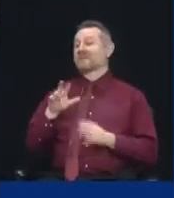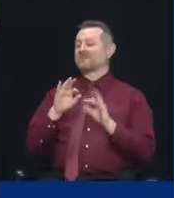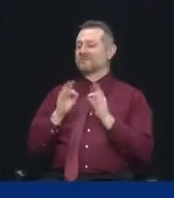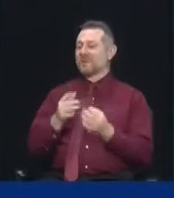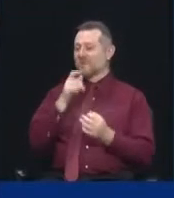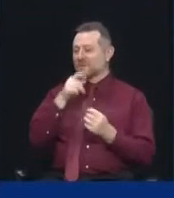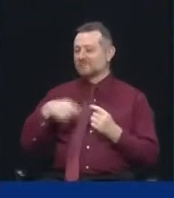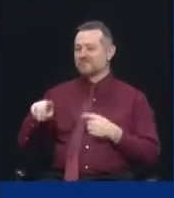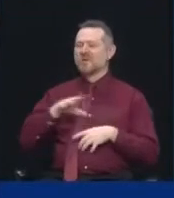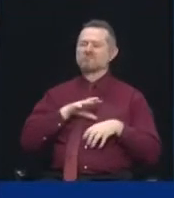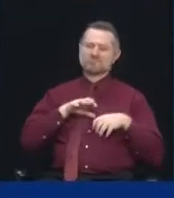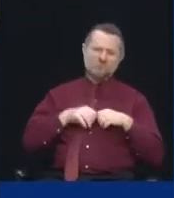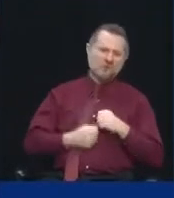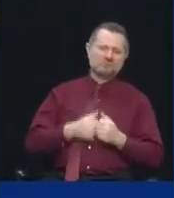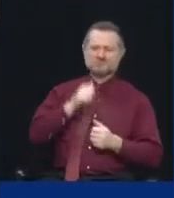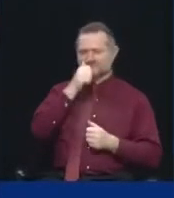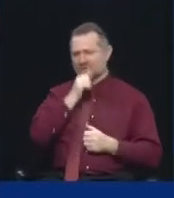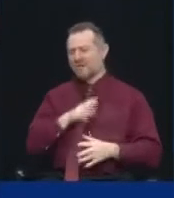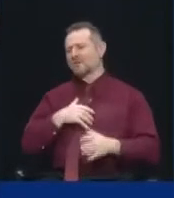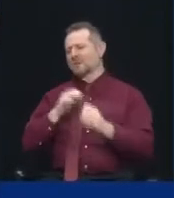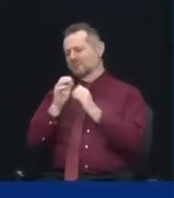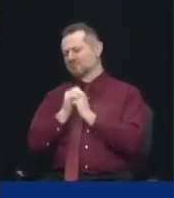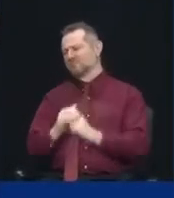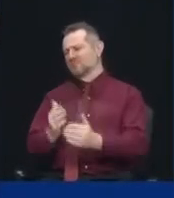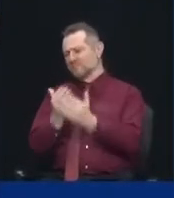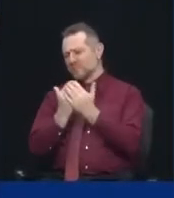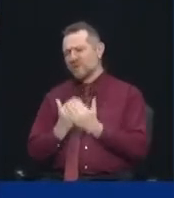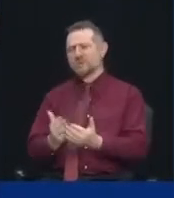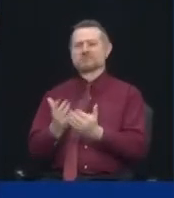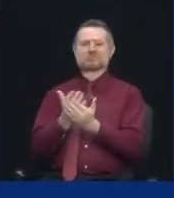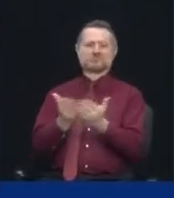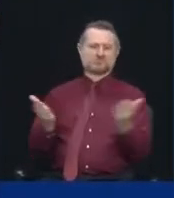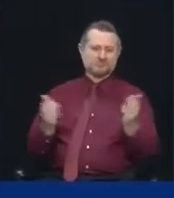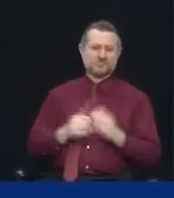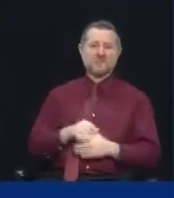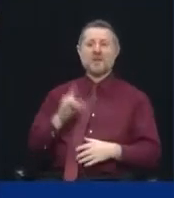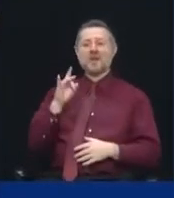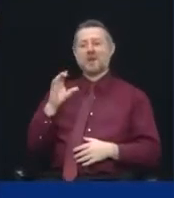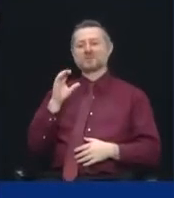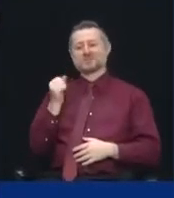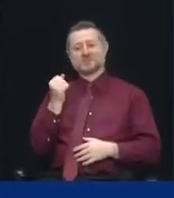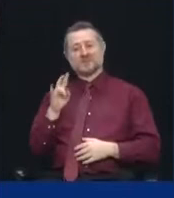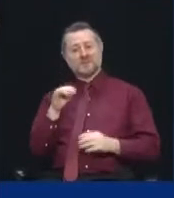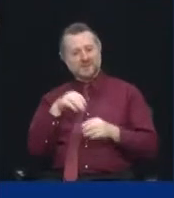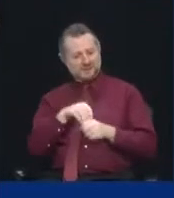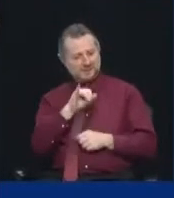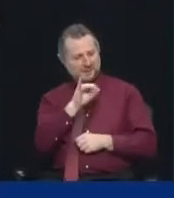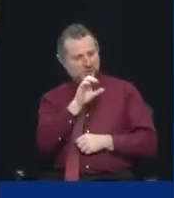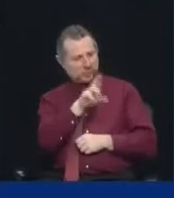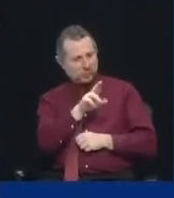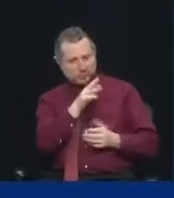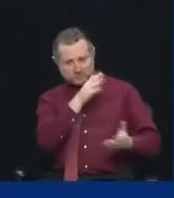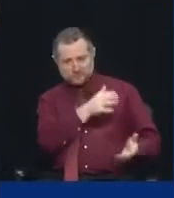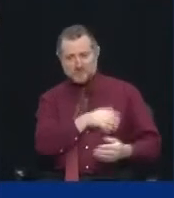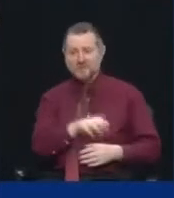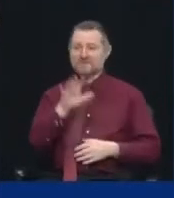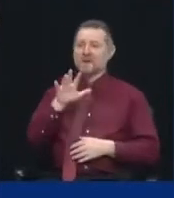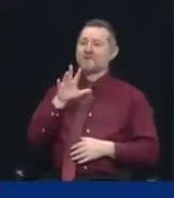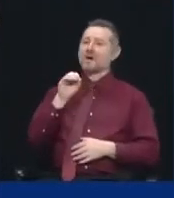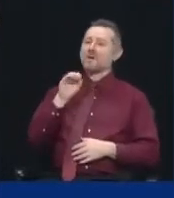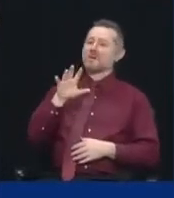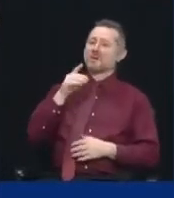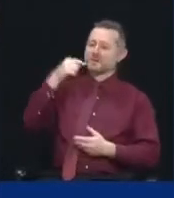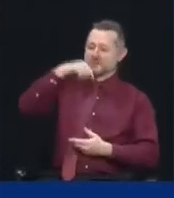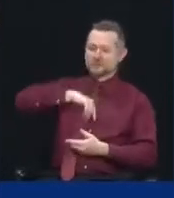grieving today, and they're in our thoughts and prayers. 817 people in ICU, 505 intubated. When you